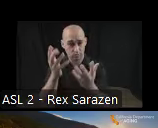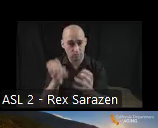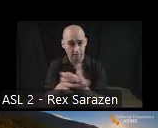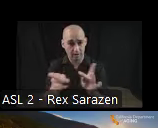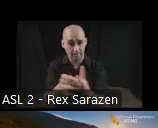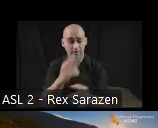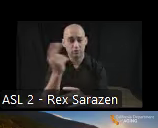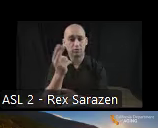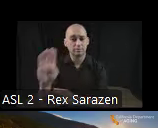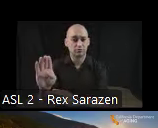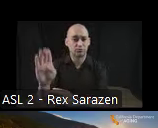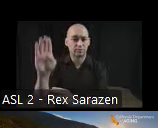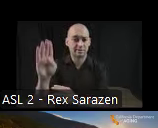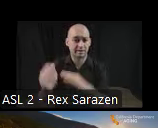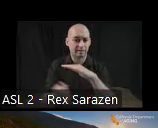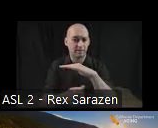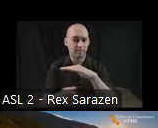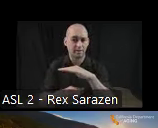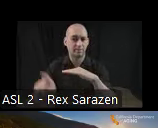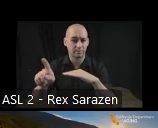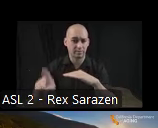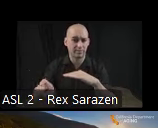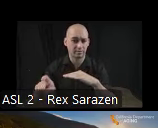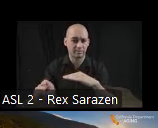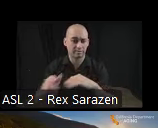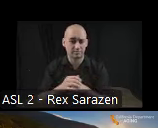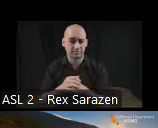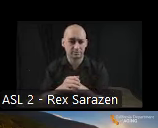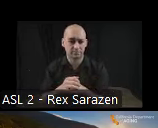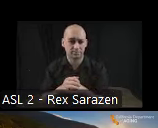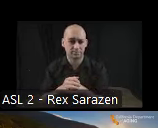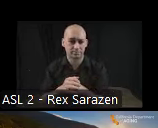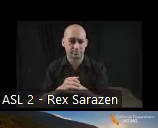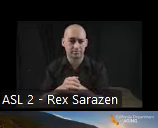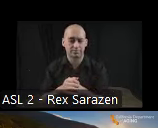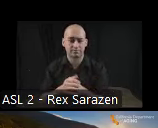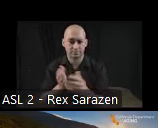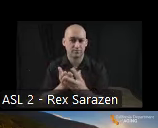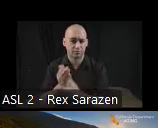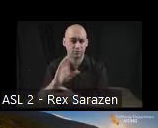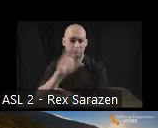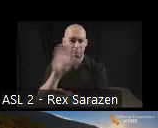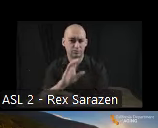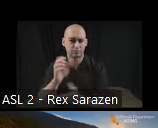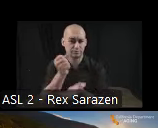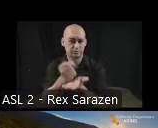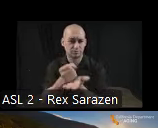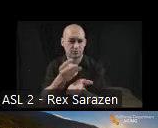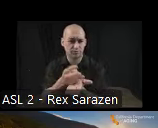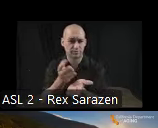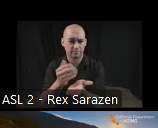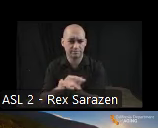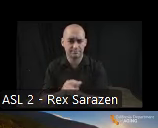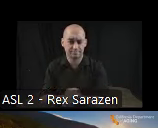the raise your hand feature of the Zoom platform and your line will be unmuted.